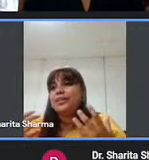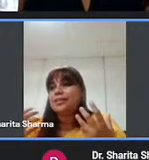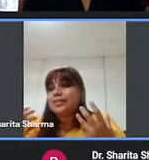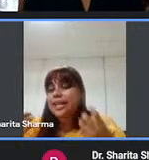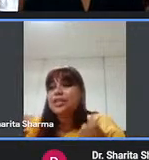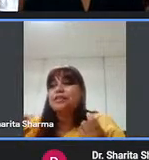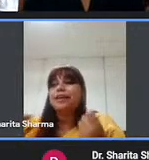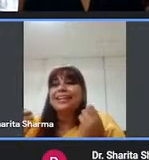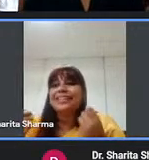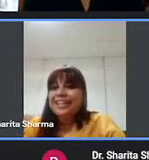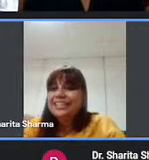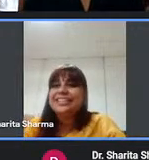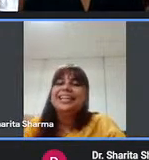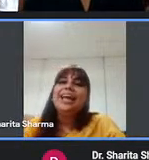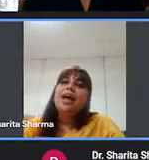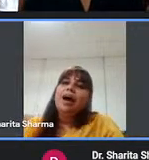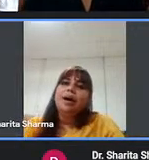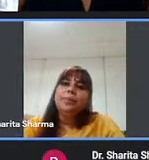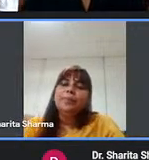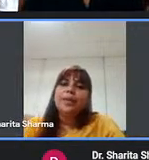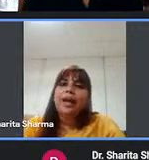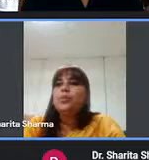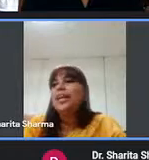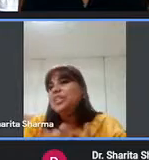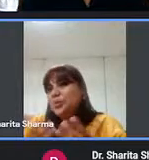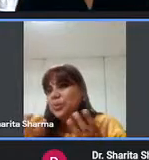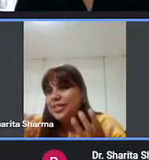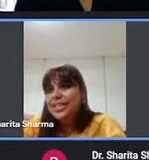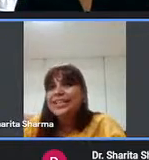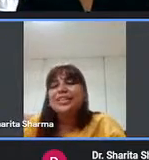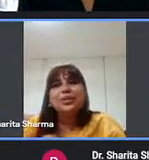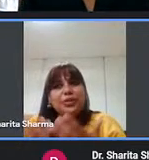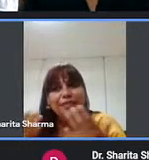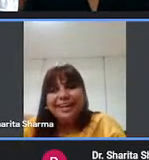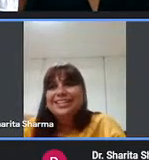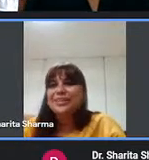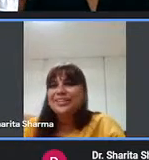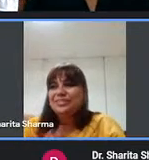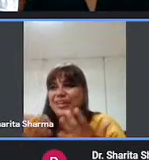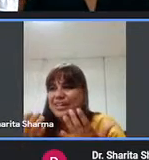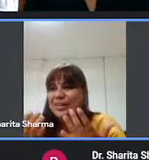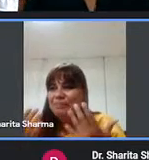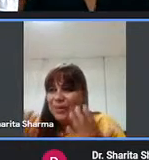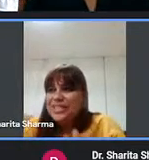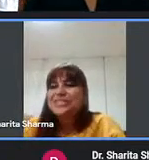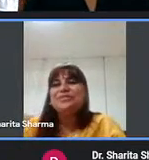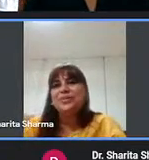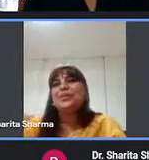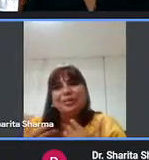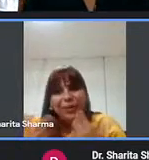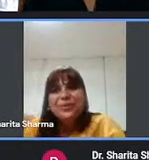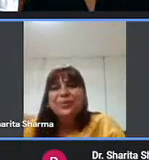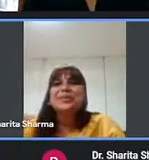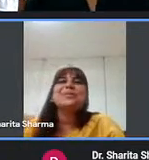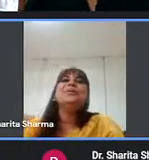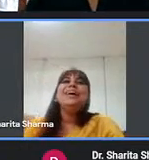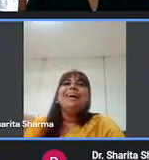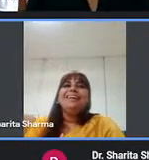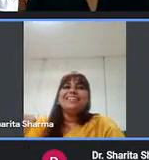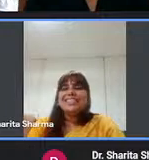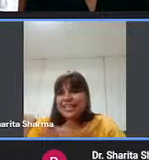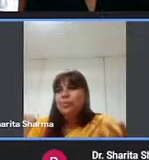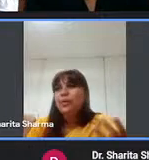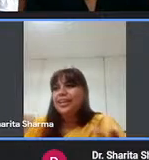wonderful sense of identity, I would like to say that you've ended on a very positive note. I want to